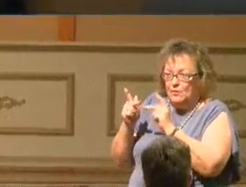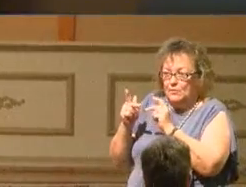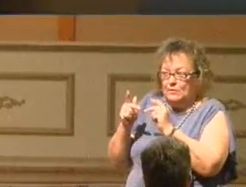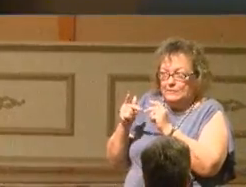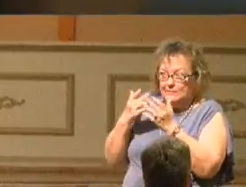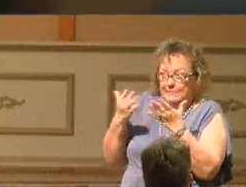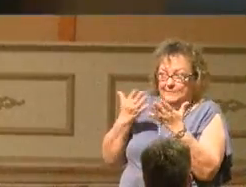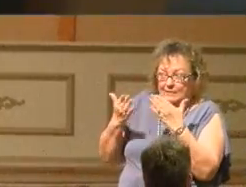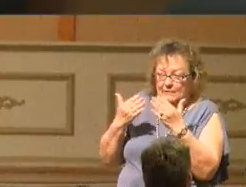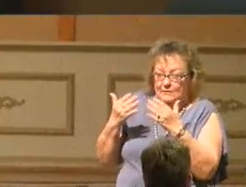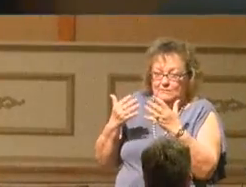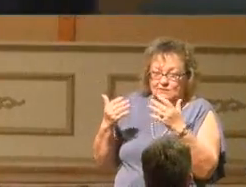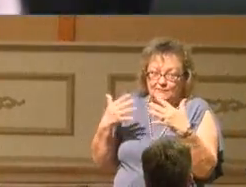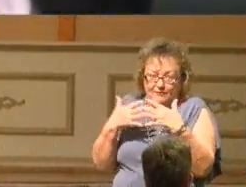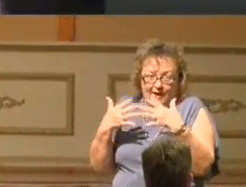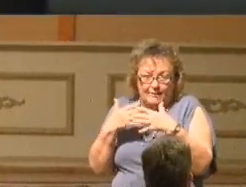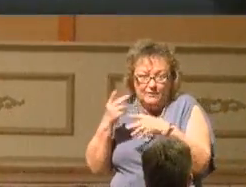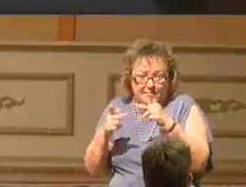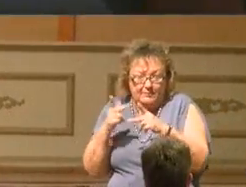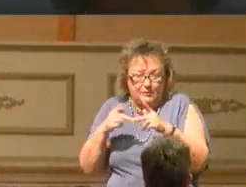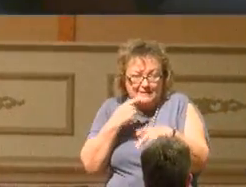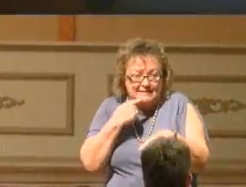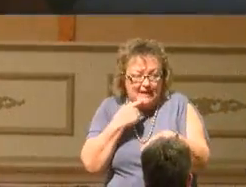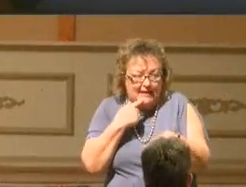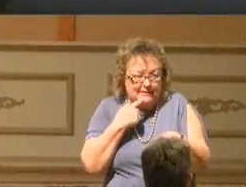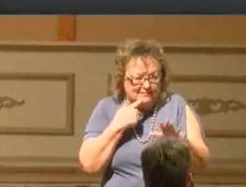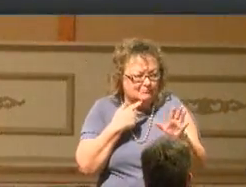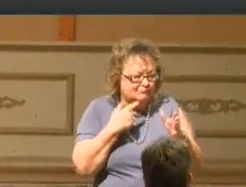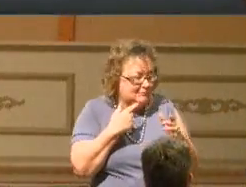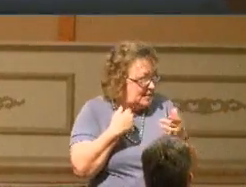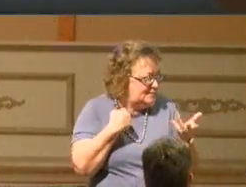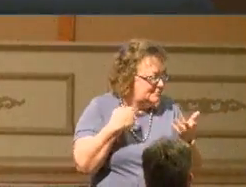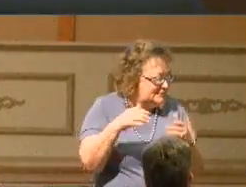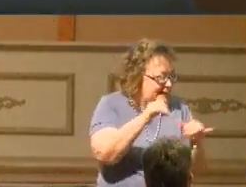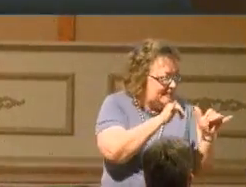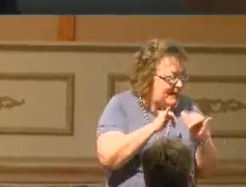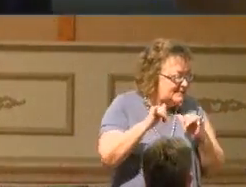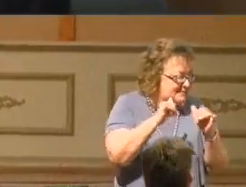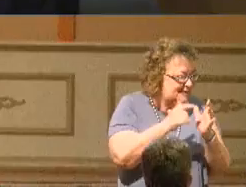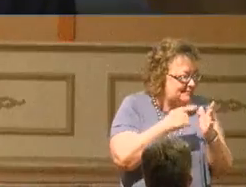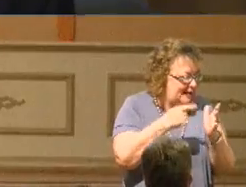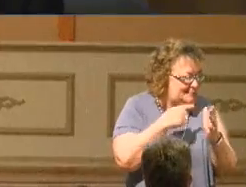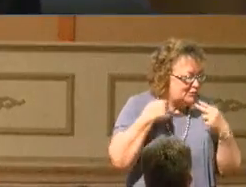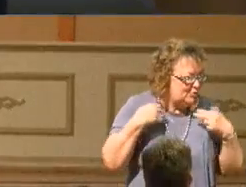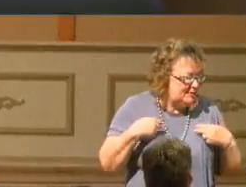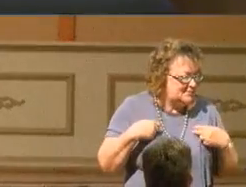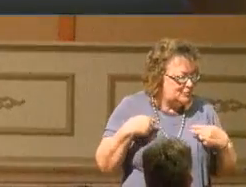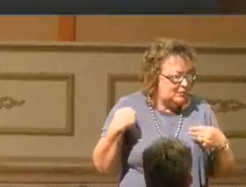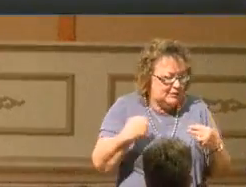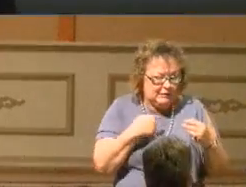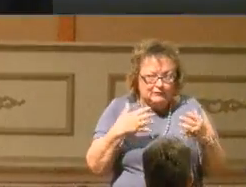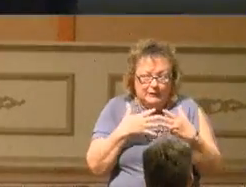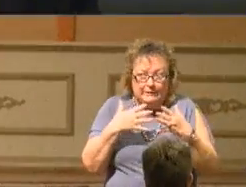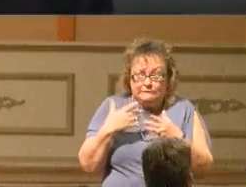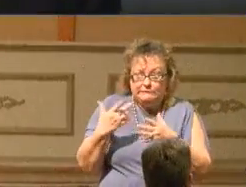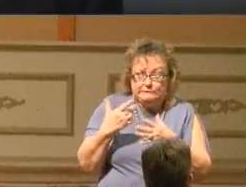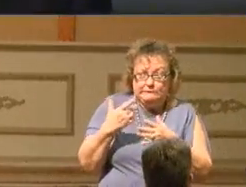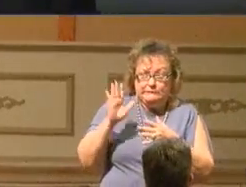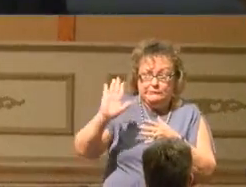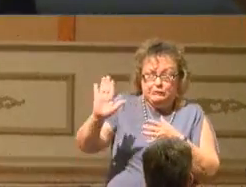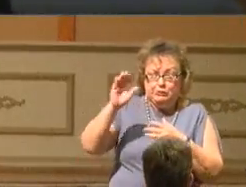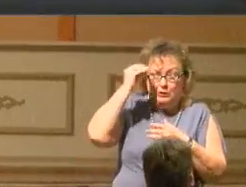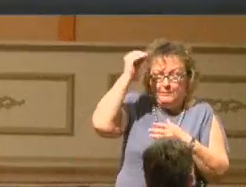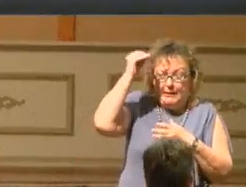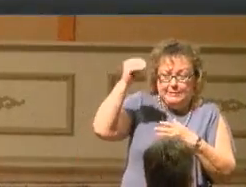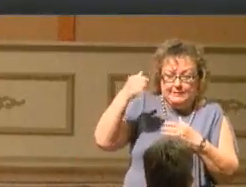what might be said. And by the way, that's what happens a lot of times with human beings. You know, we're just kind of afraid what somebody else might think.